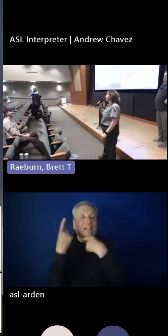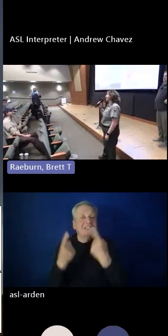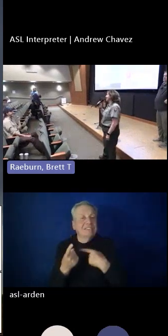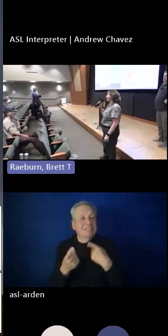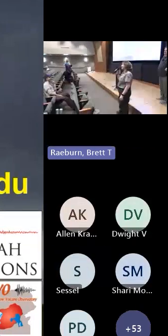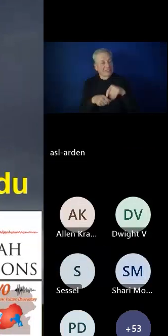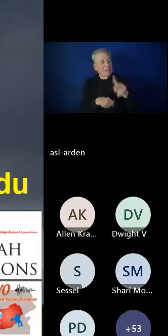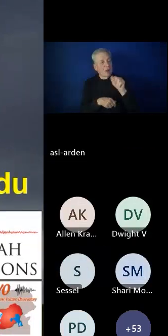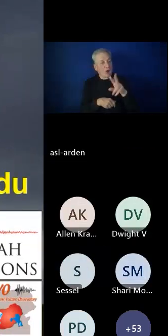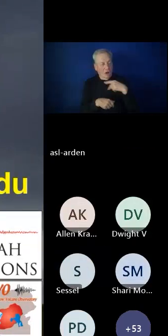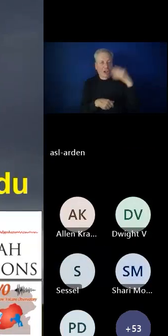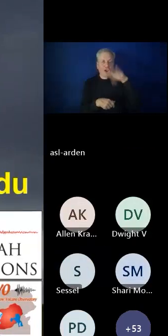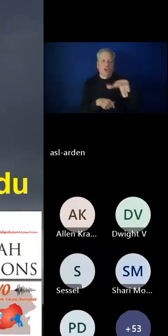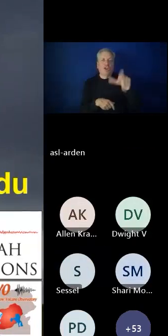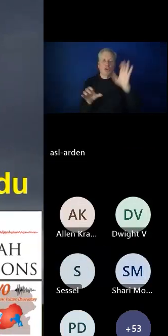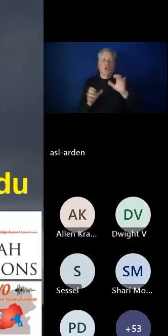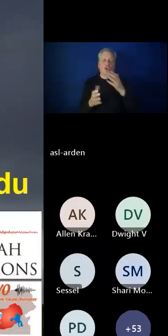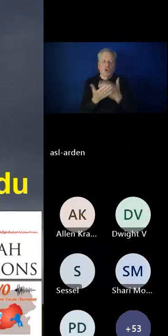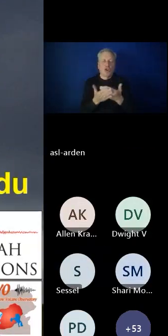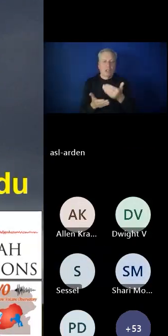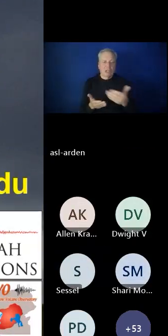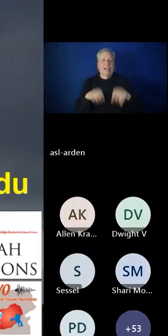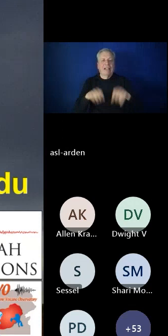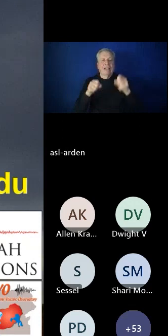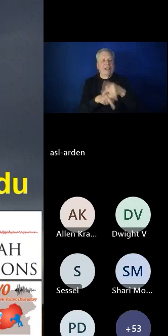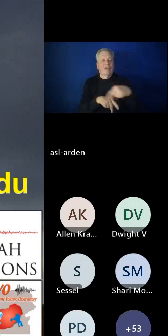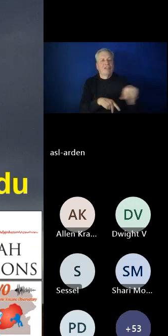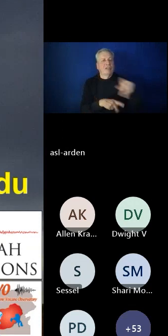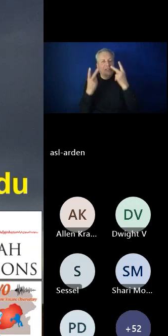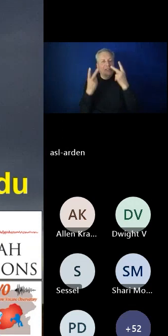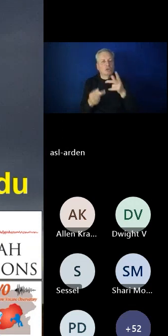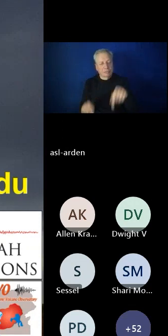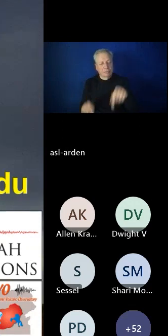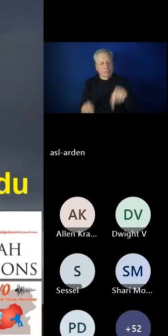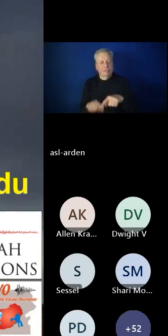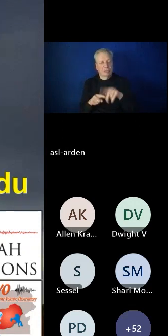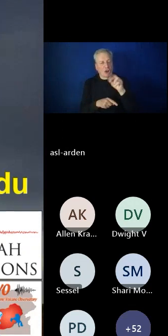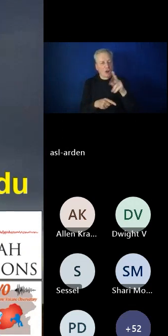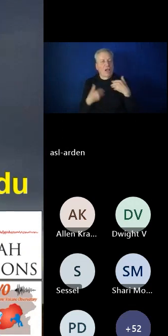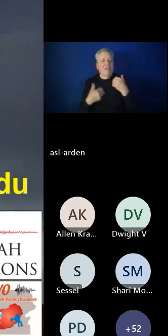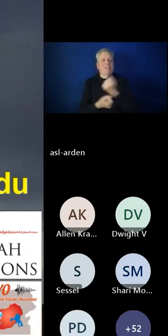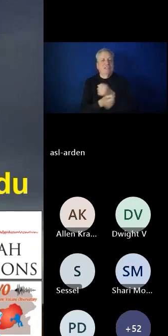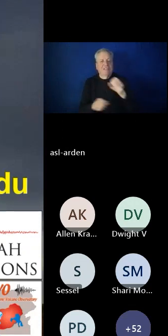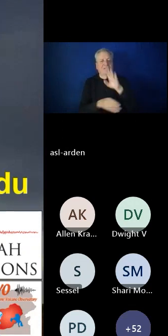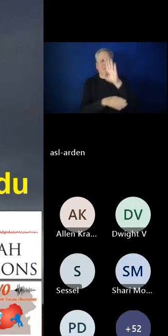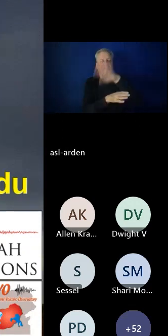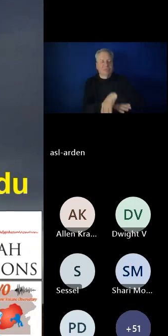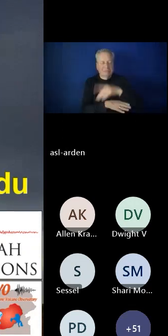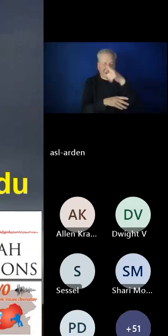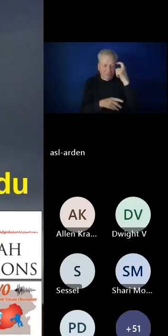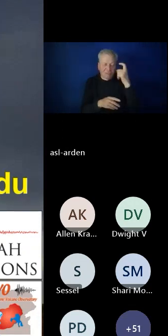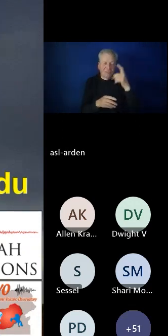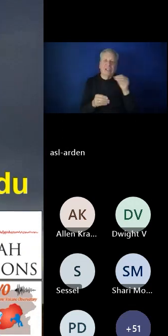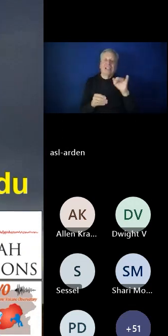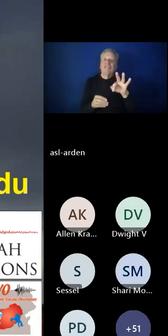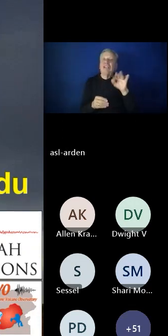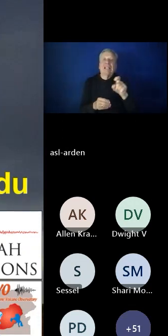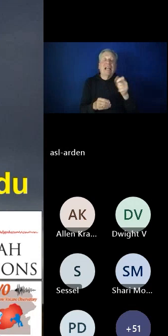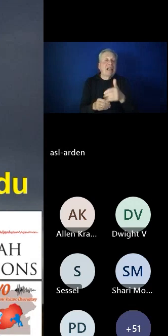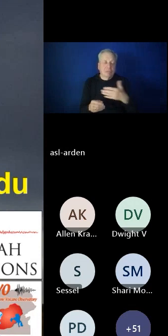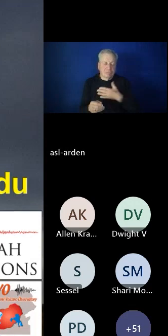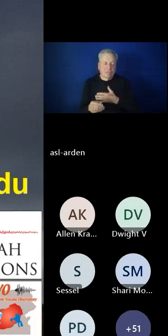go out and do good things and take care of the visitors that come to this park. So have a safe and enjoyable summer. If you need anything,